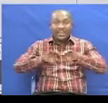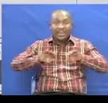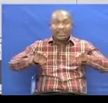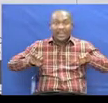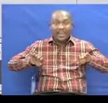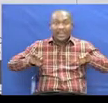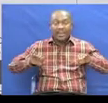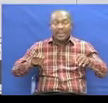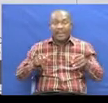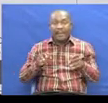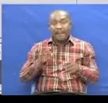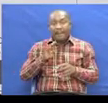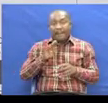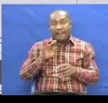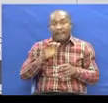equal